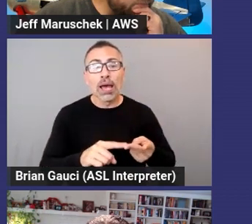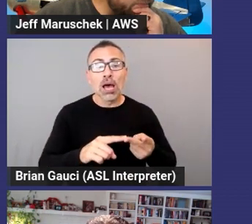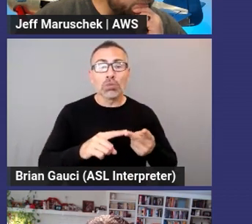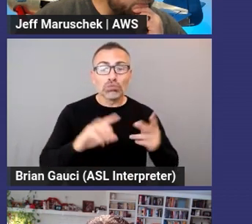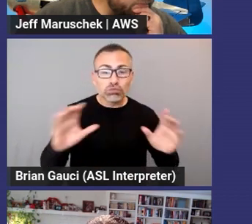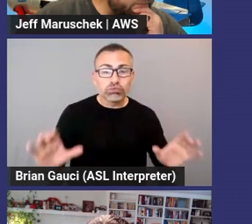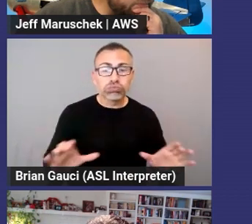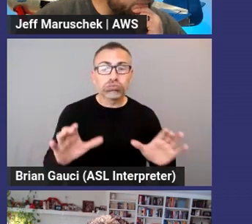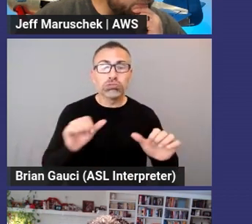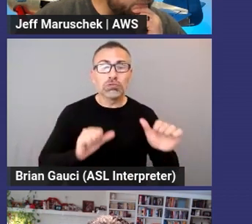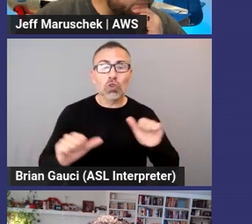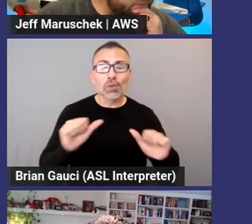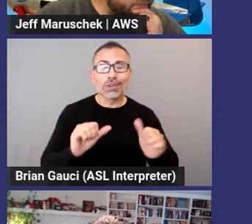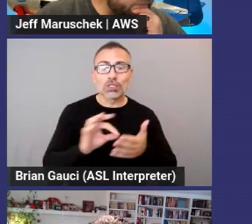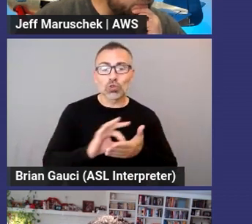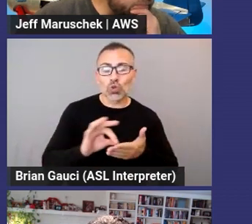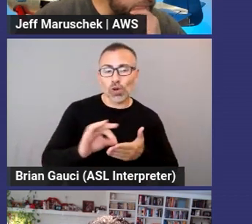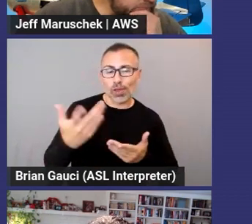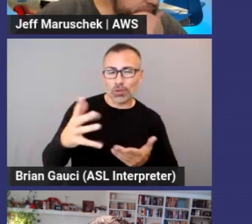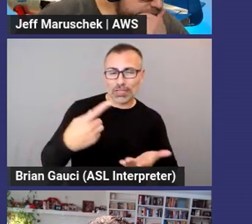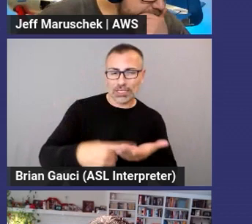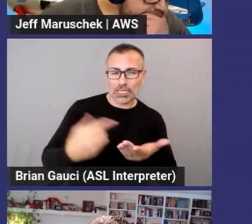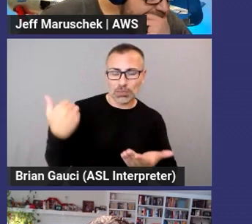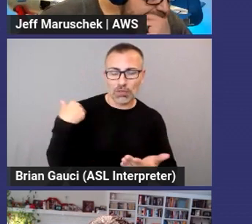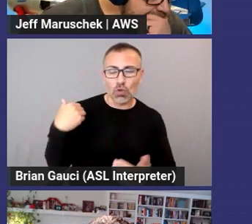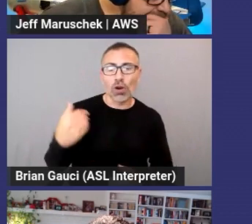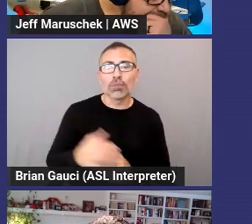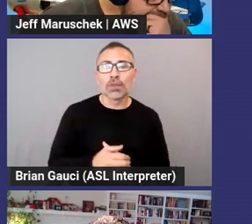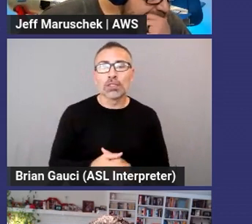let's go here and choose 2 weeks.